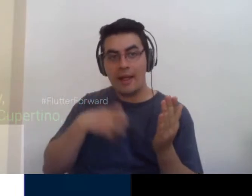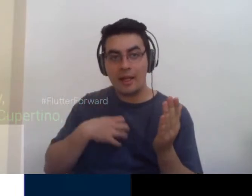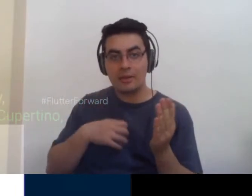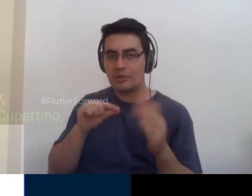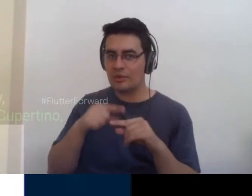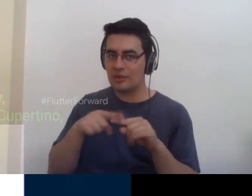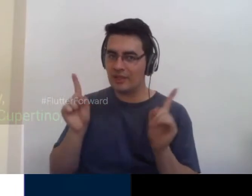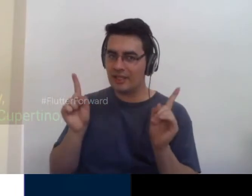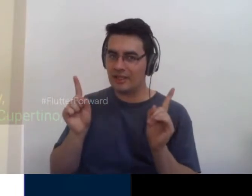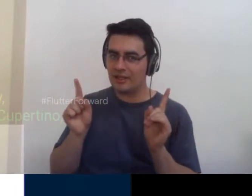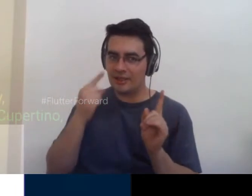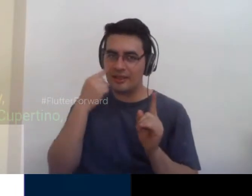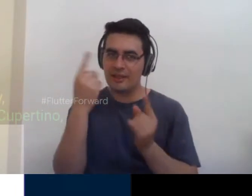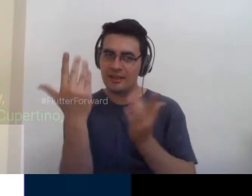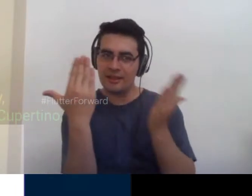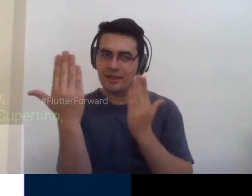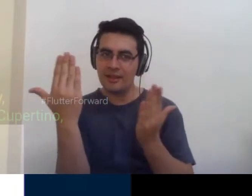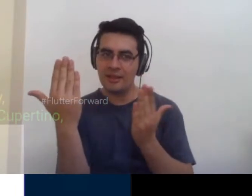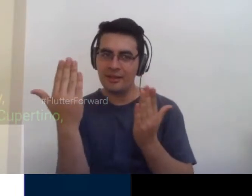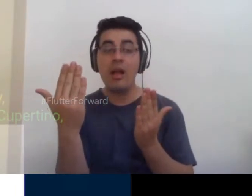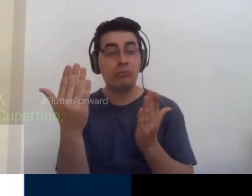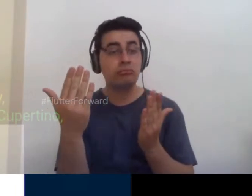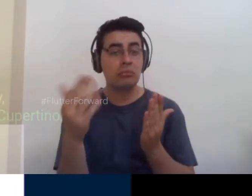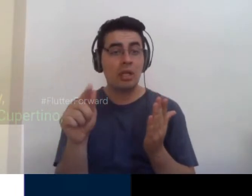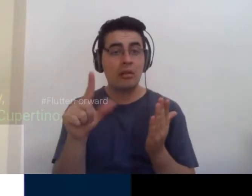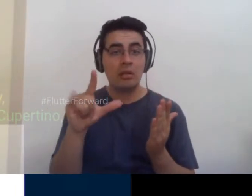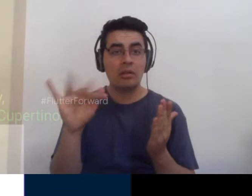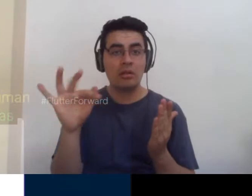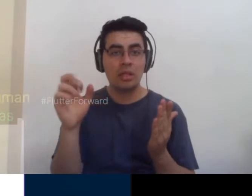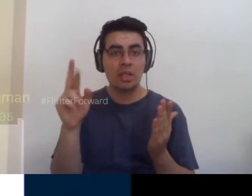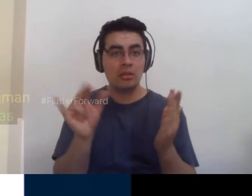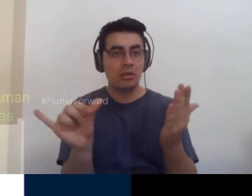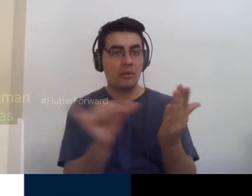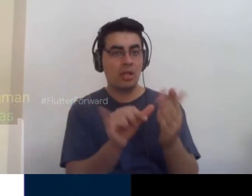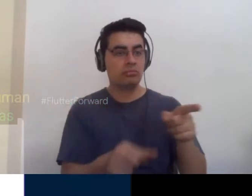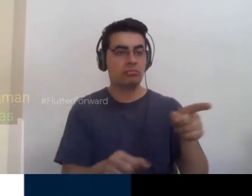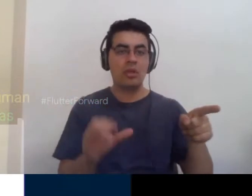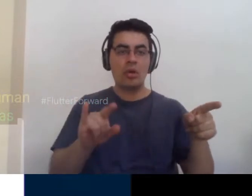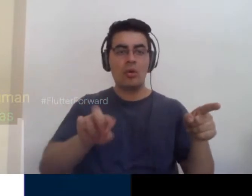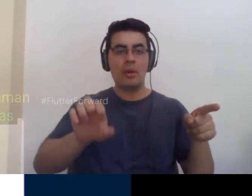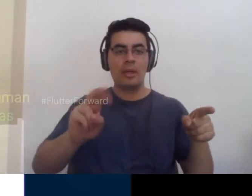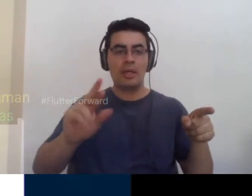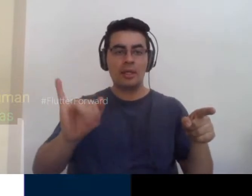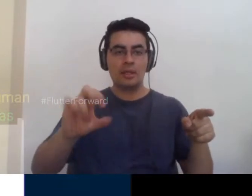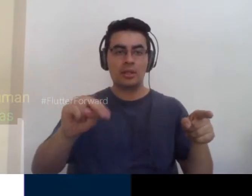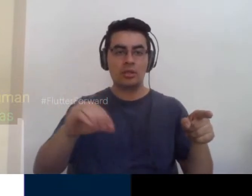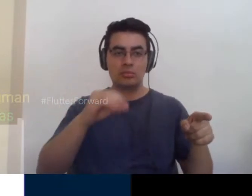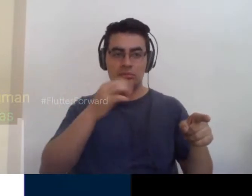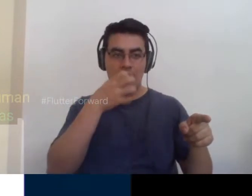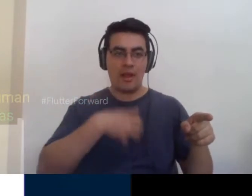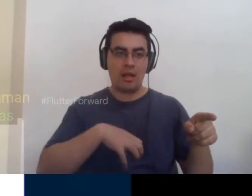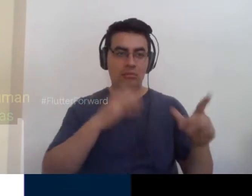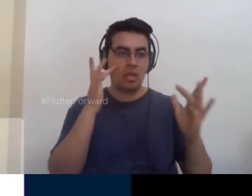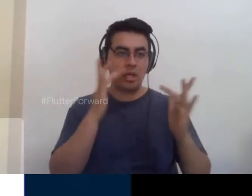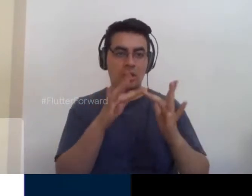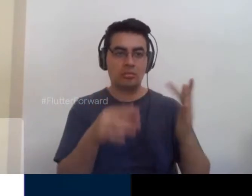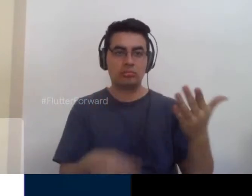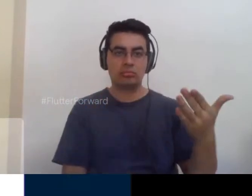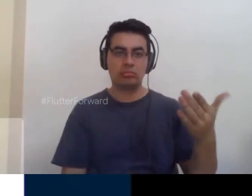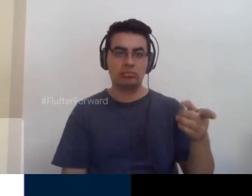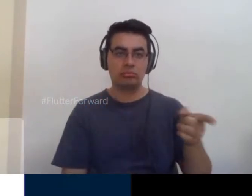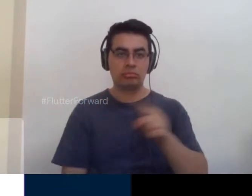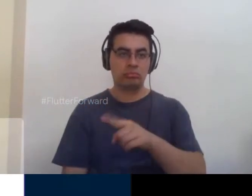Thankfully, Flutter also has the Cupertino library, which includes a set of widgets that use Apple's human